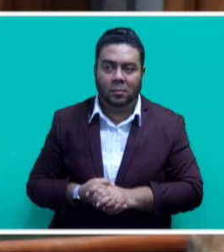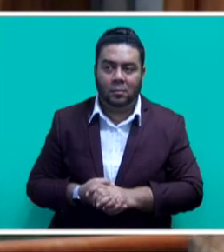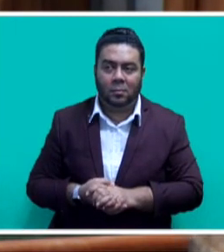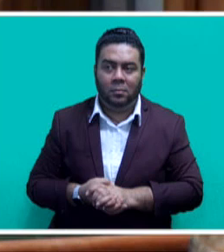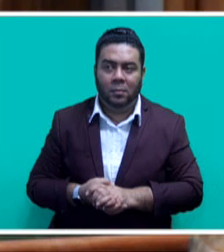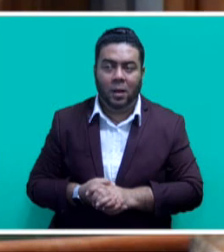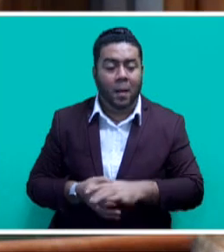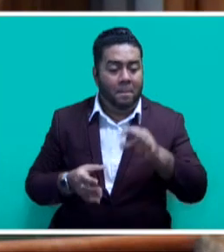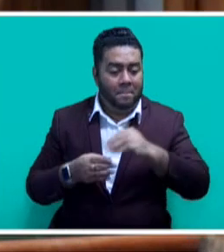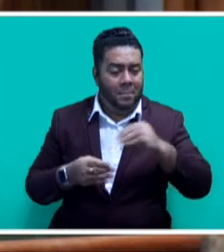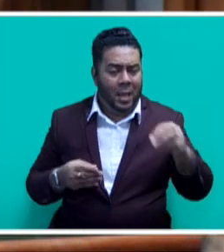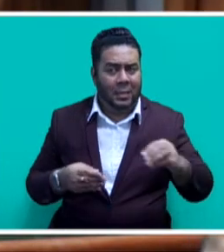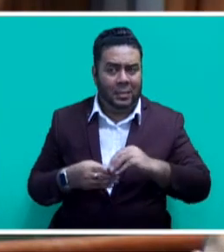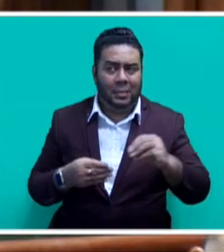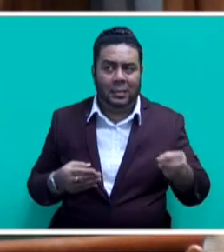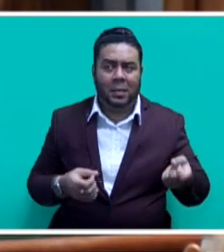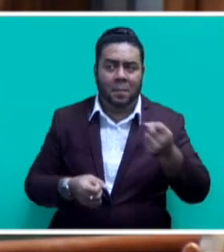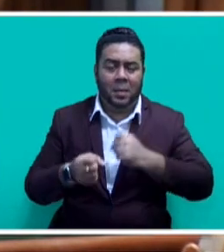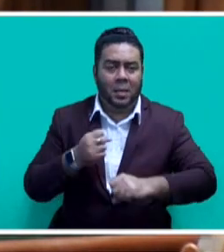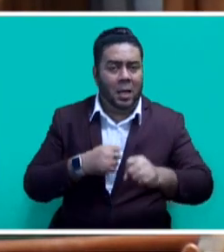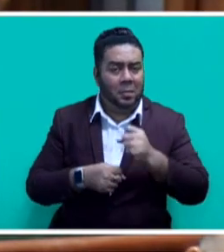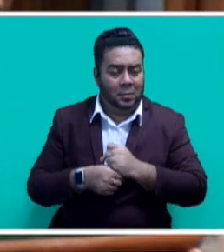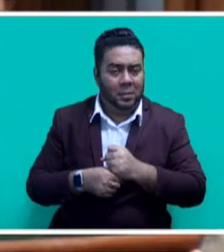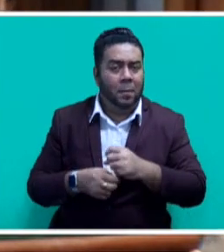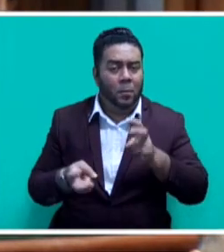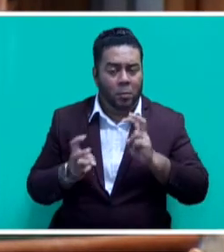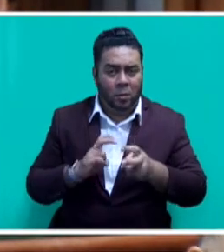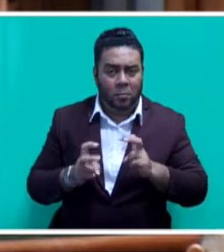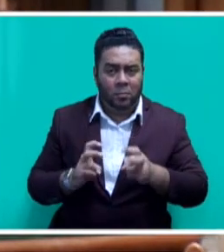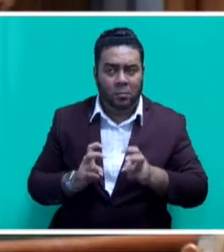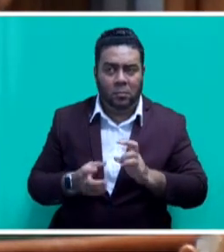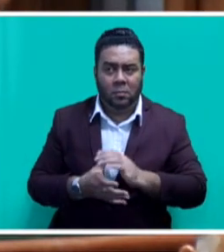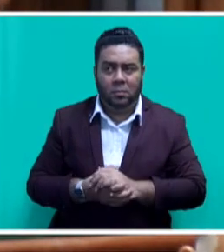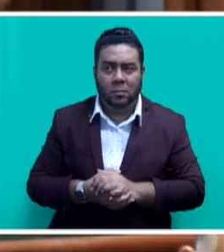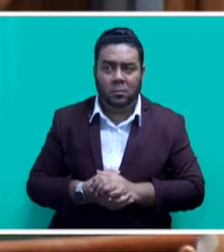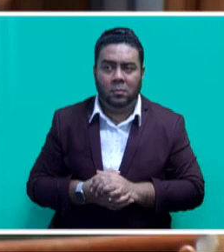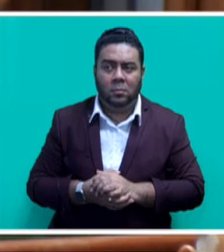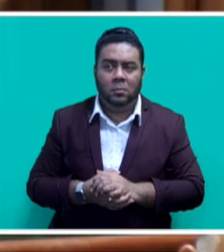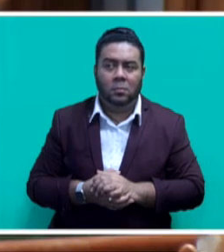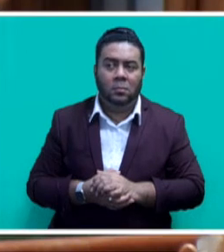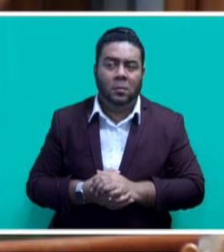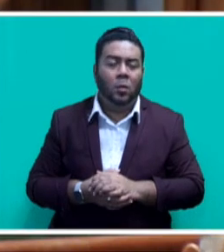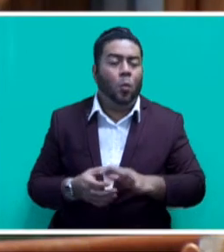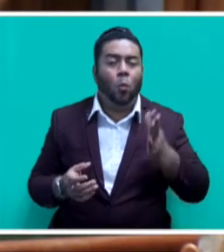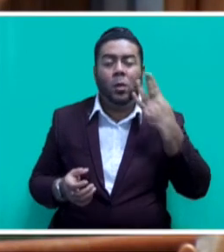Planting becomes a problem when it comes